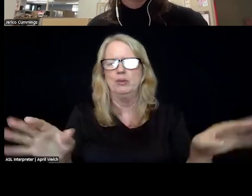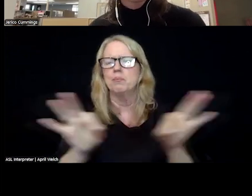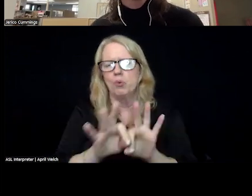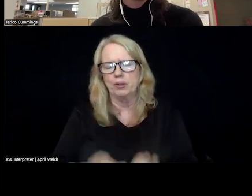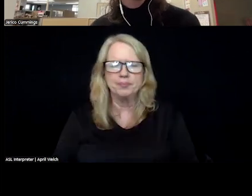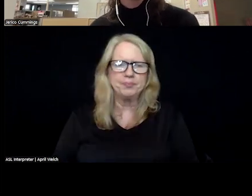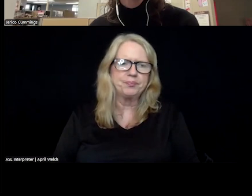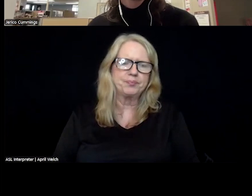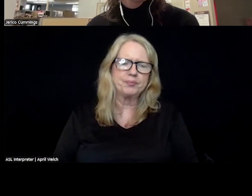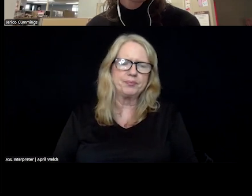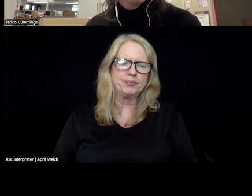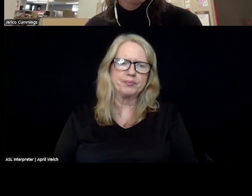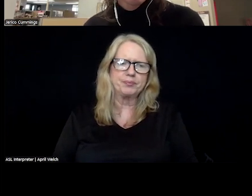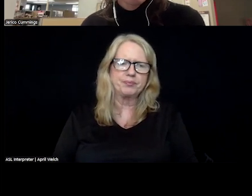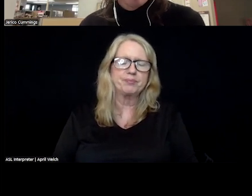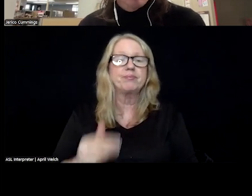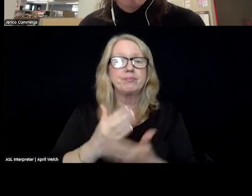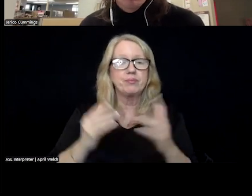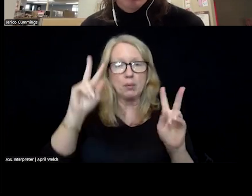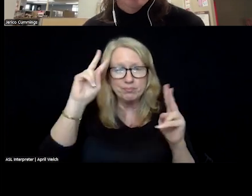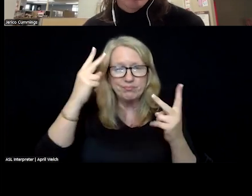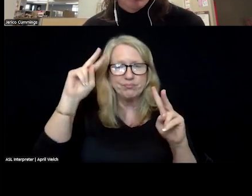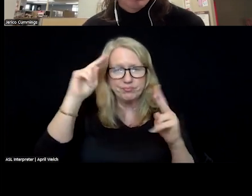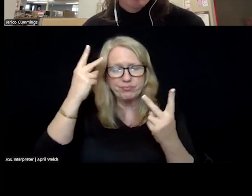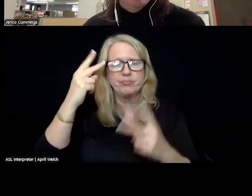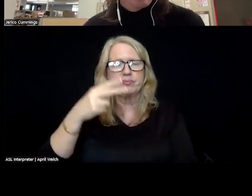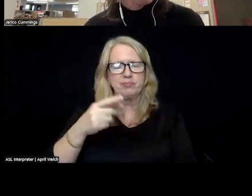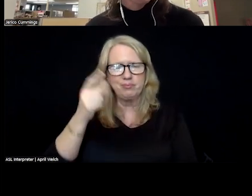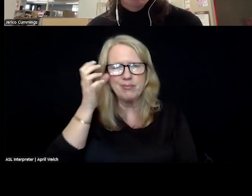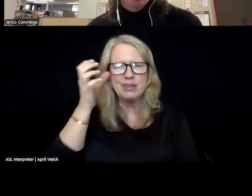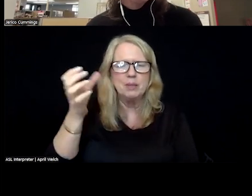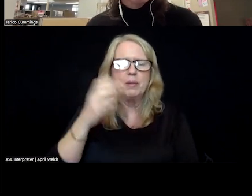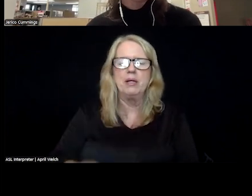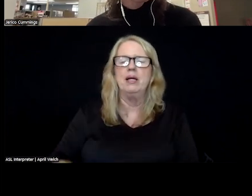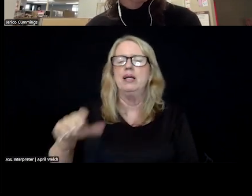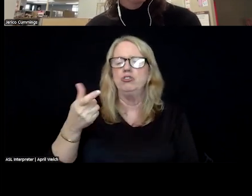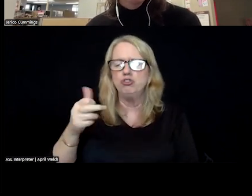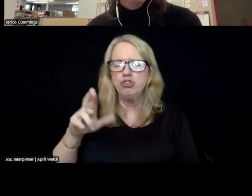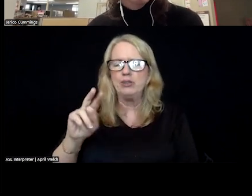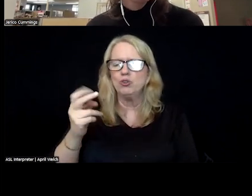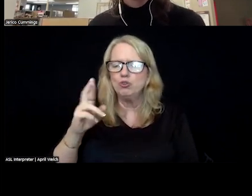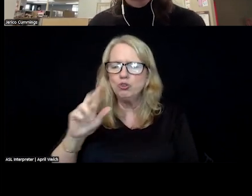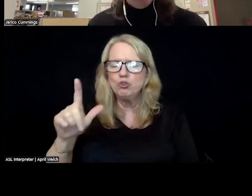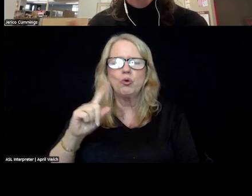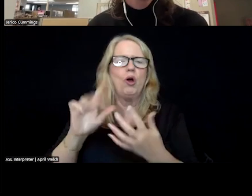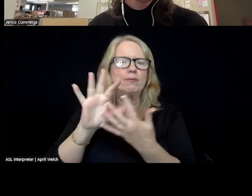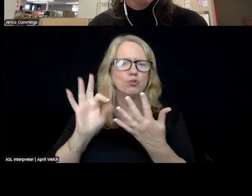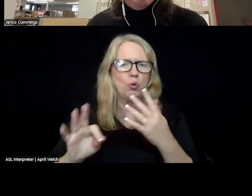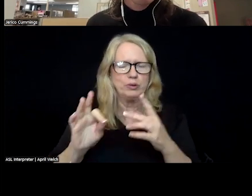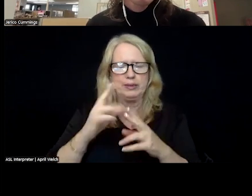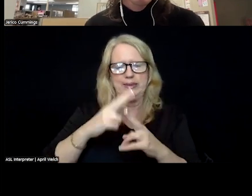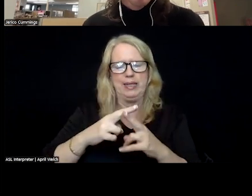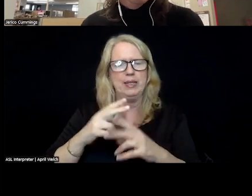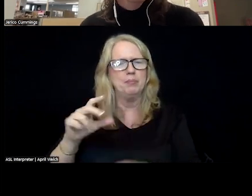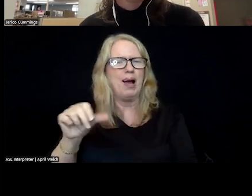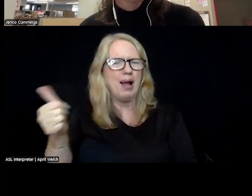And so there are some misconceptions by some that gender neutral pronouns, the use of chosen names, or going by a different